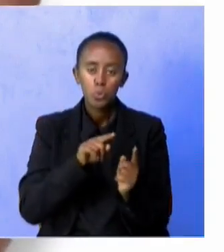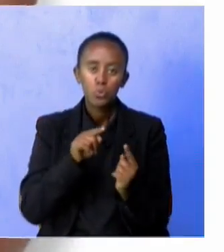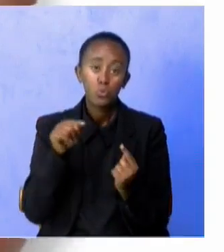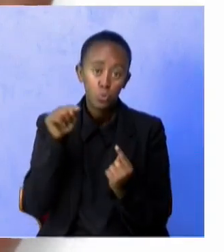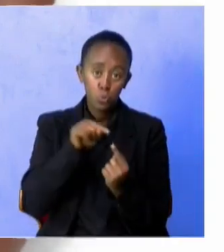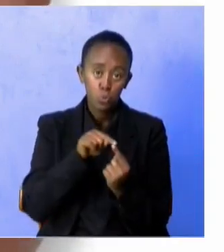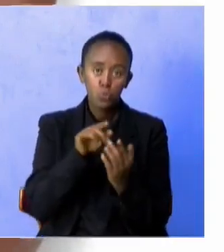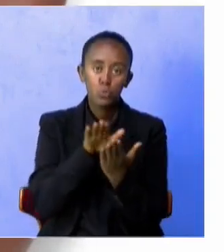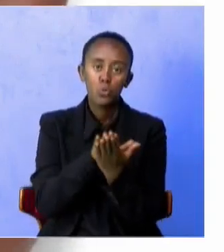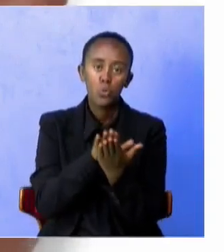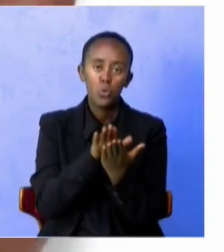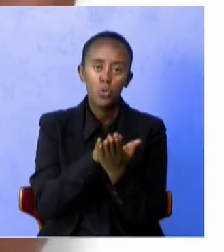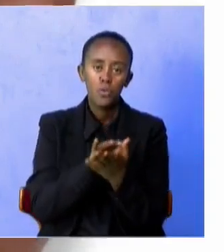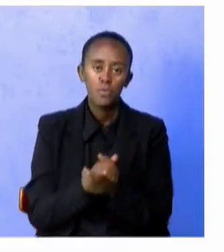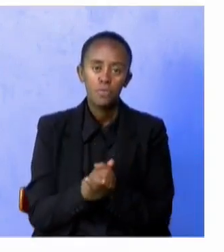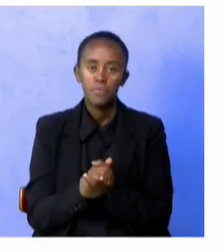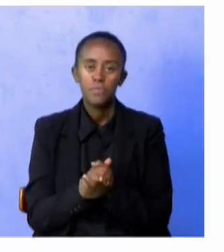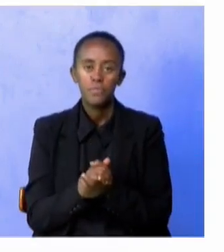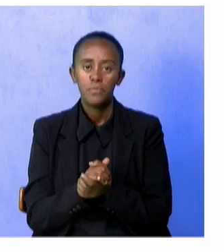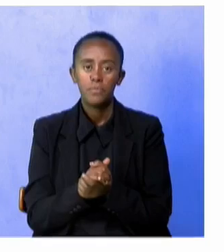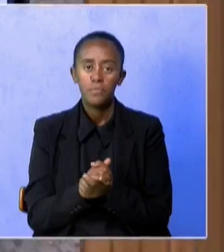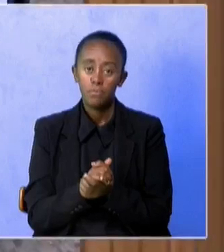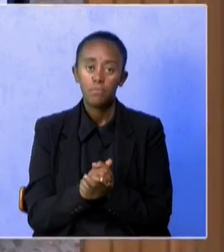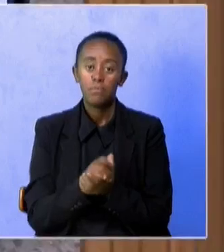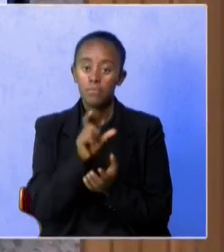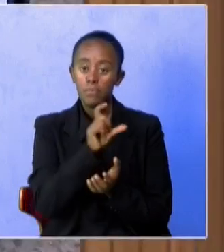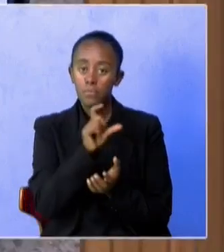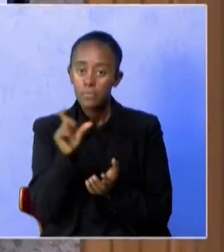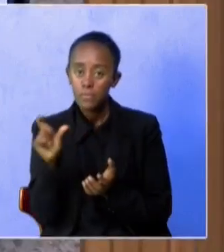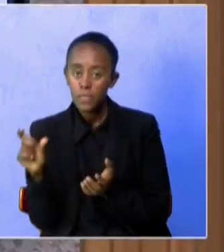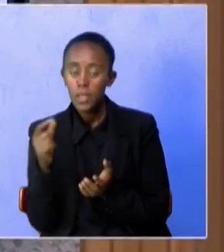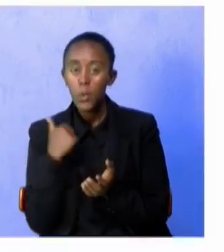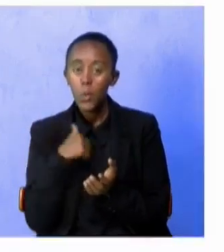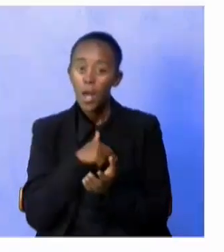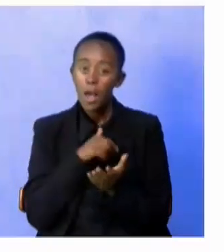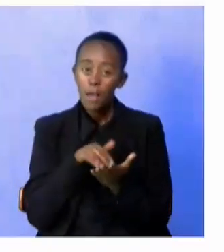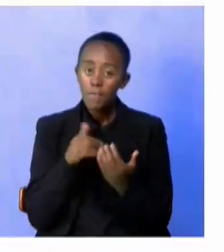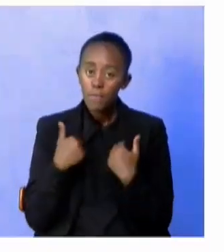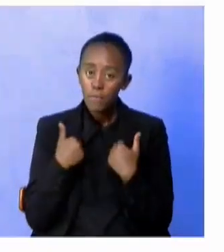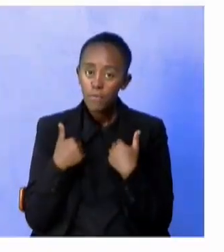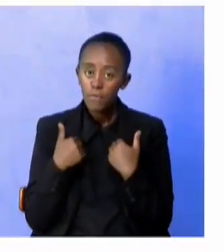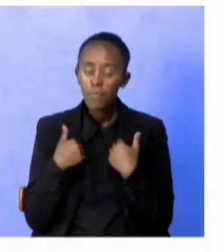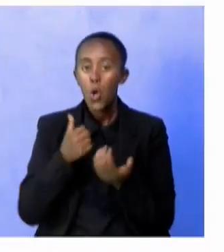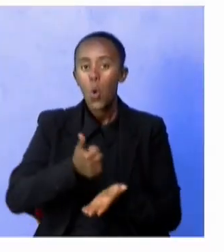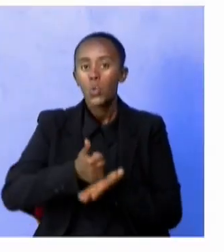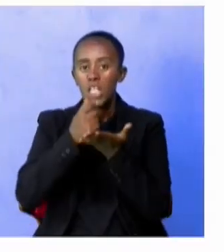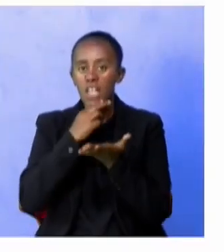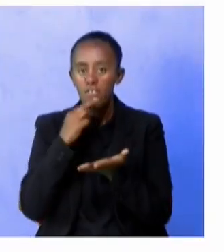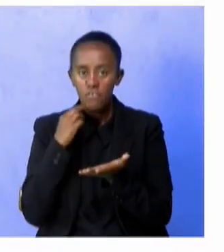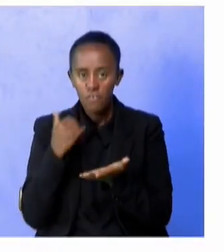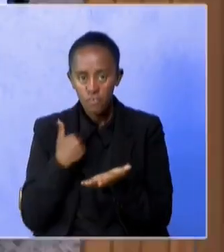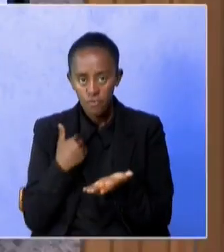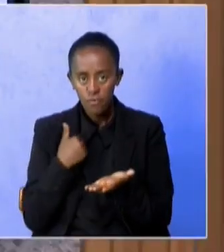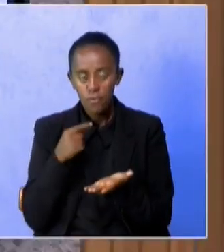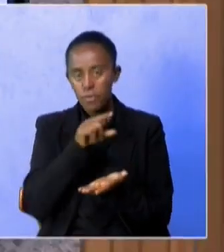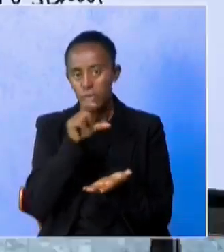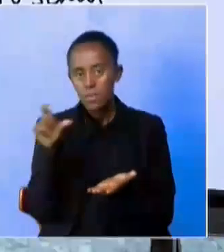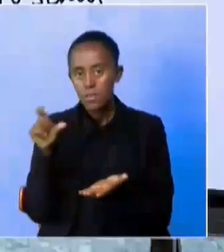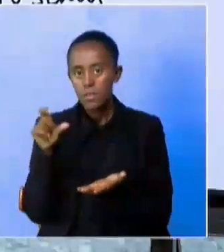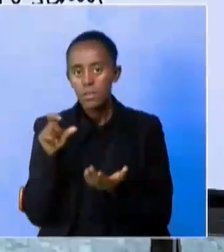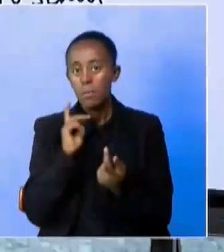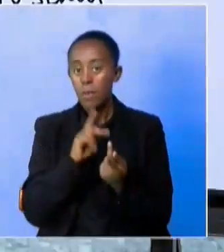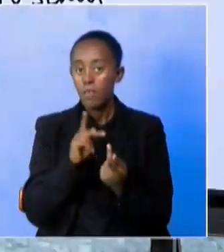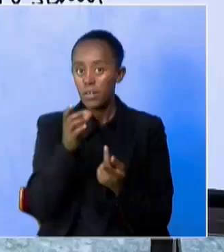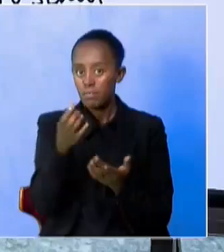So in this case, we have, again, the auxiliary verb. We have taken that from the perfect, and we have taken